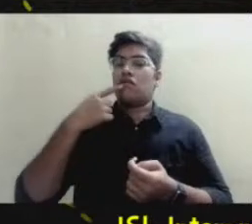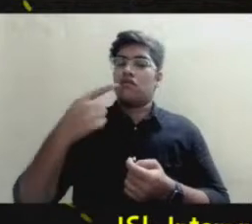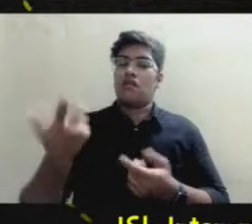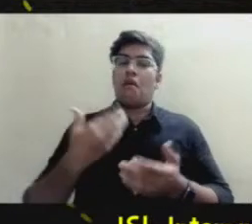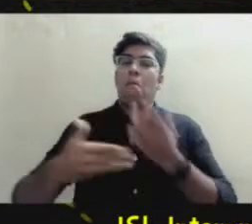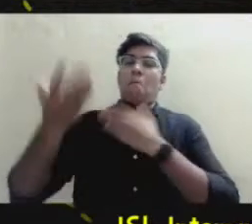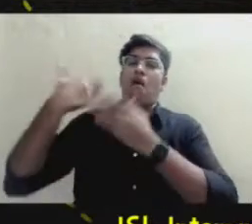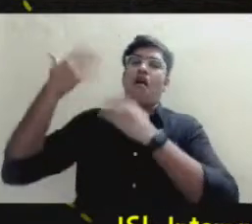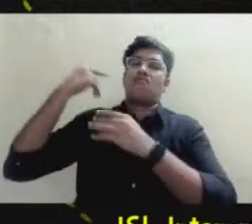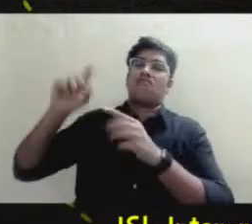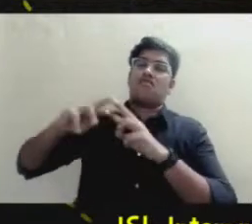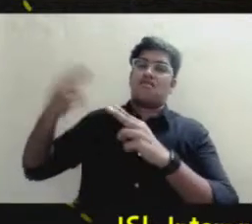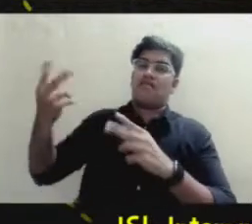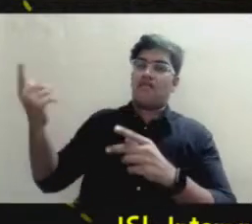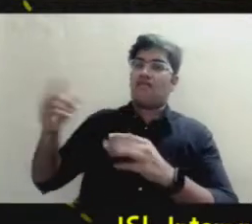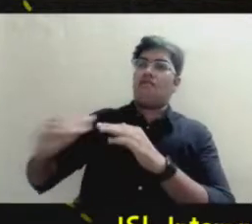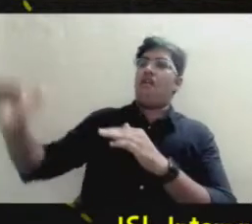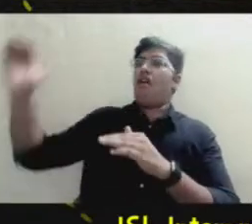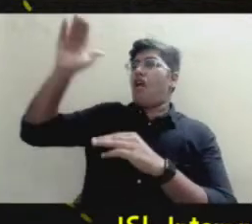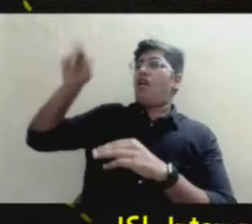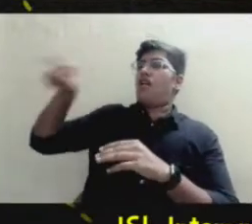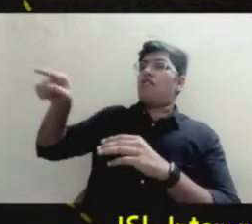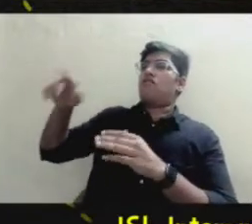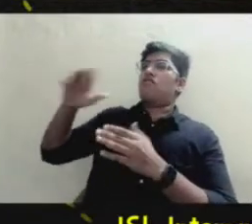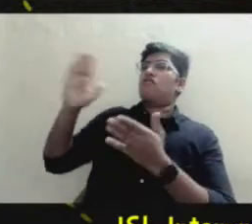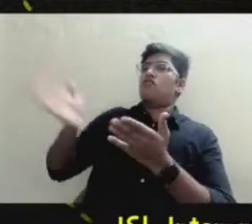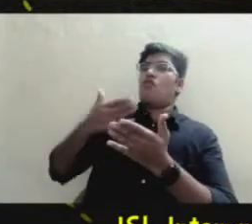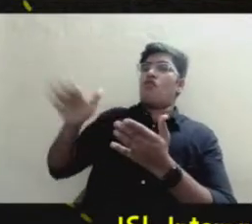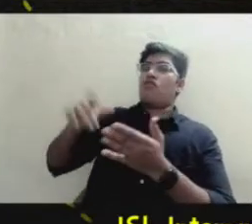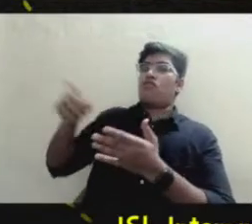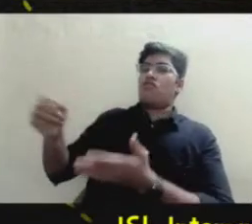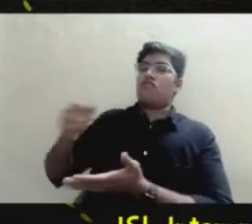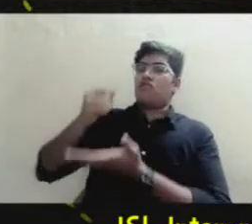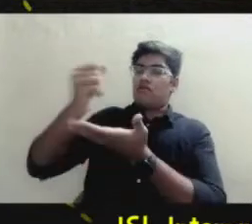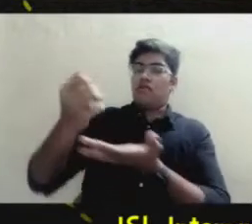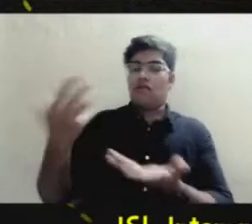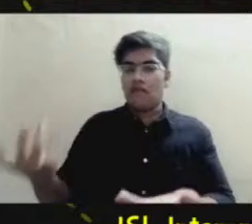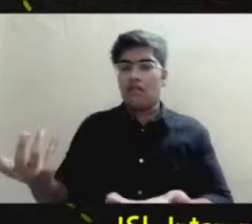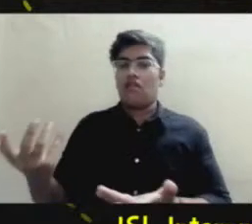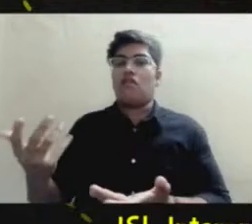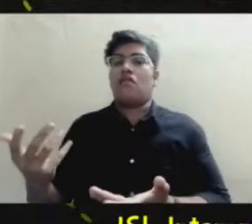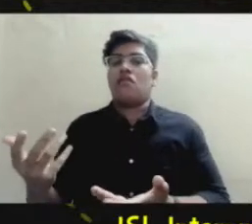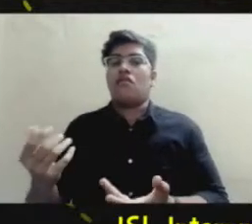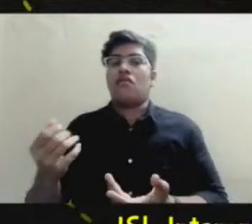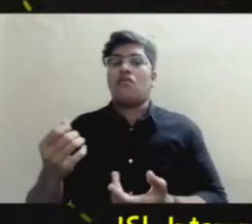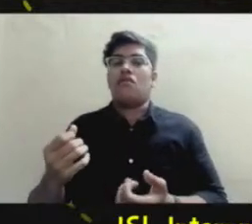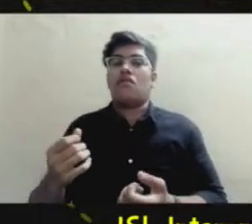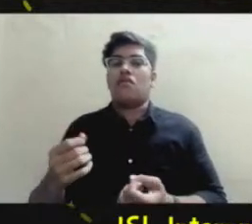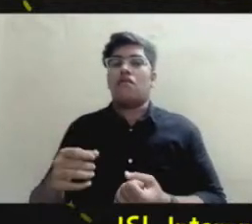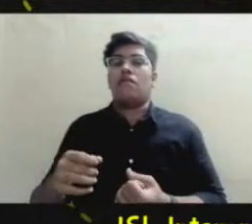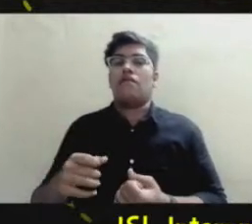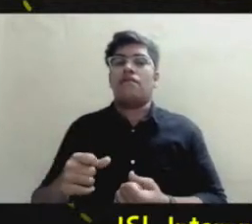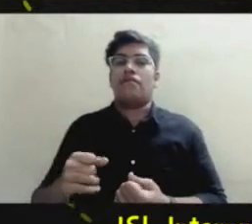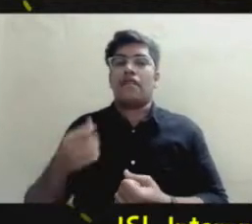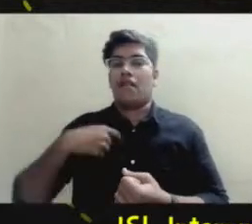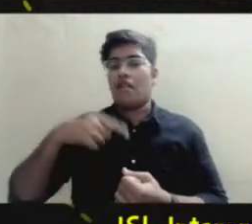past, the ruling class was providing patronage to the arts. I